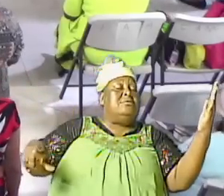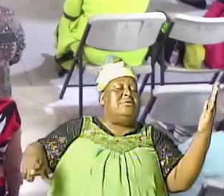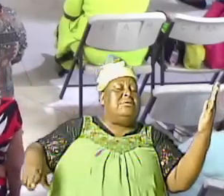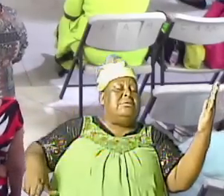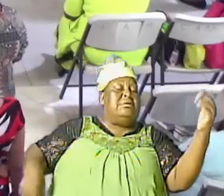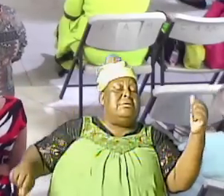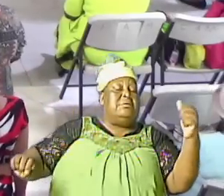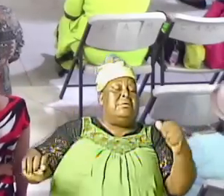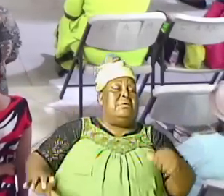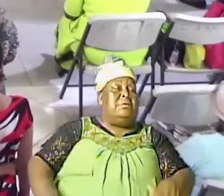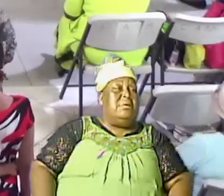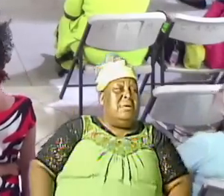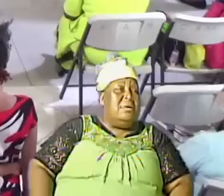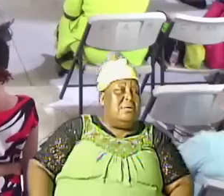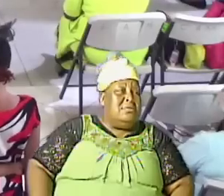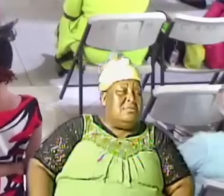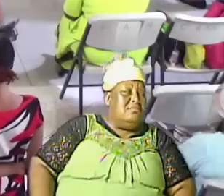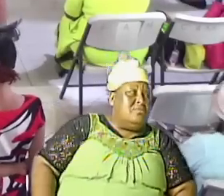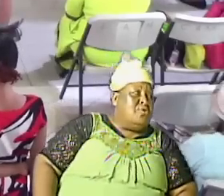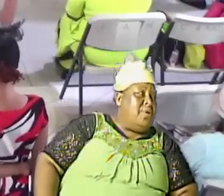Lord.